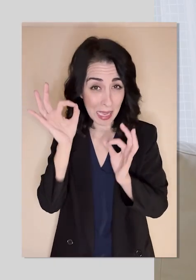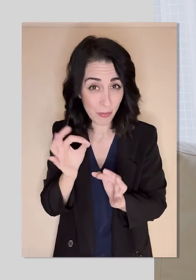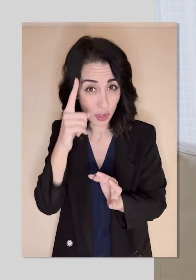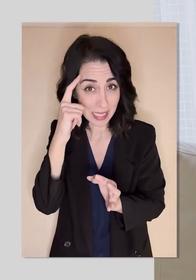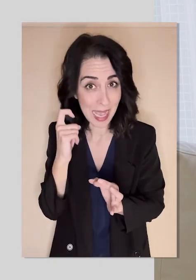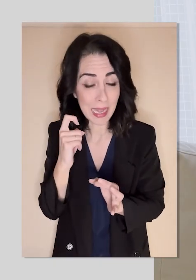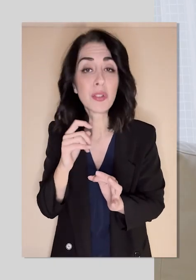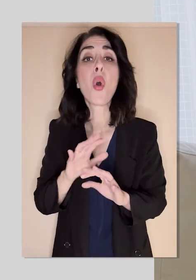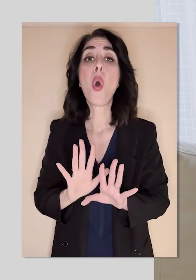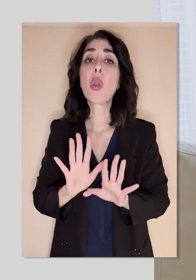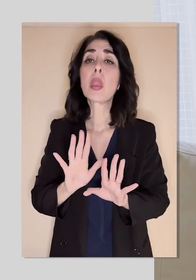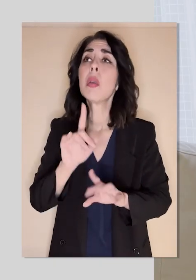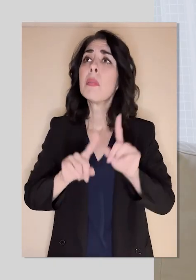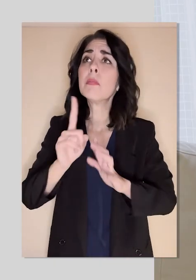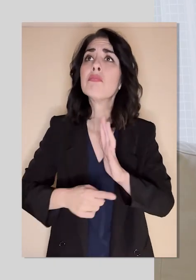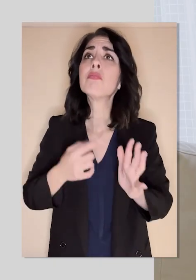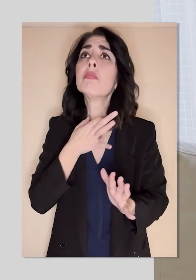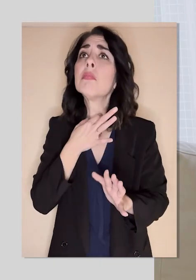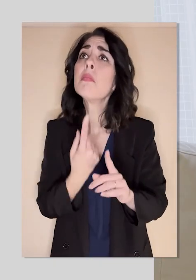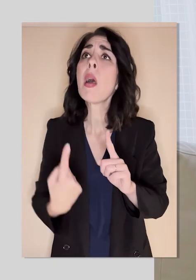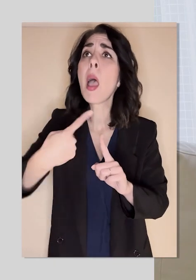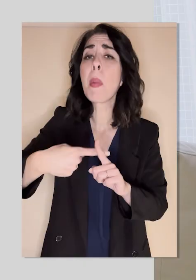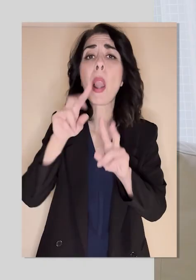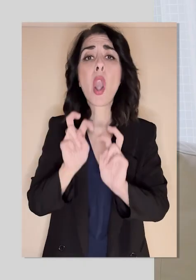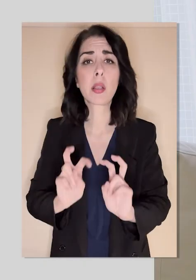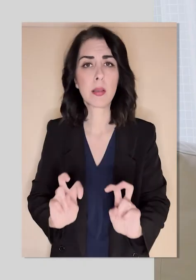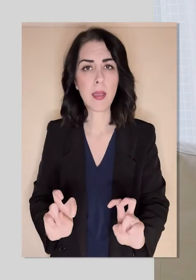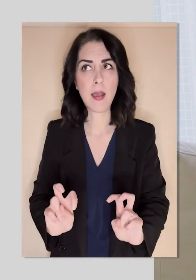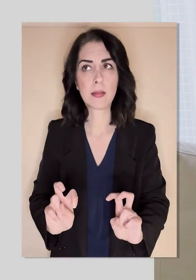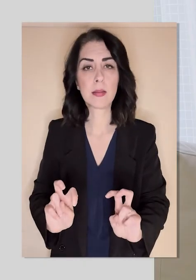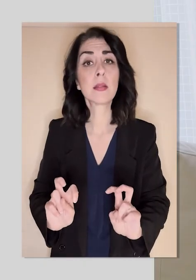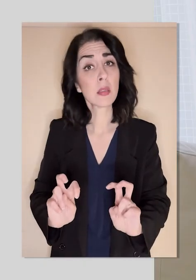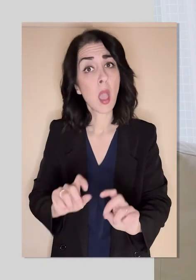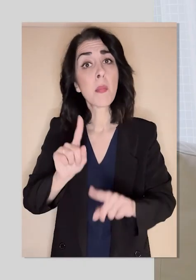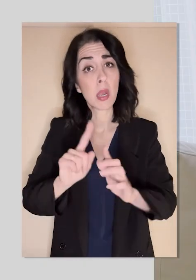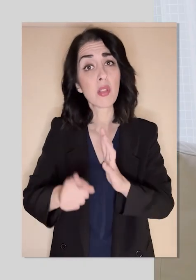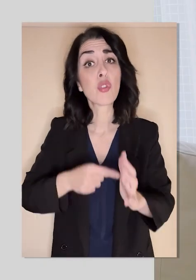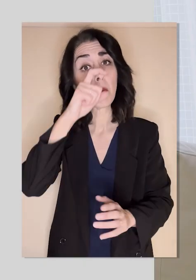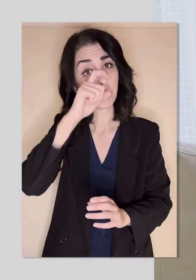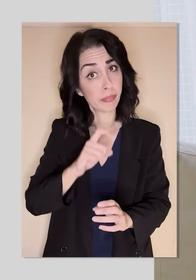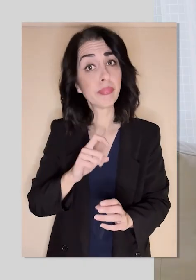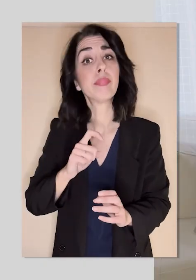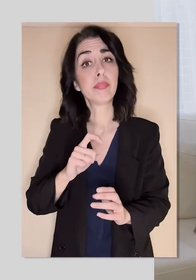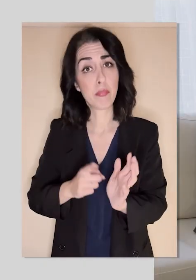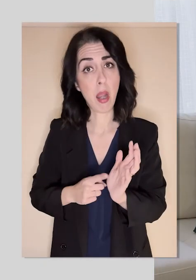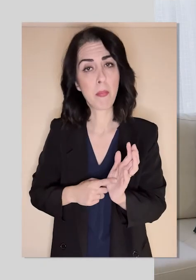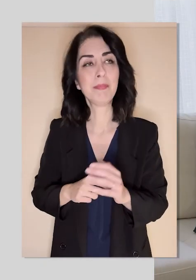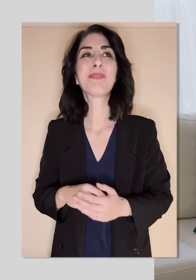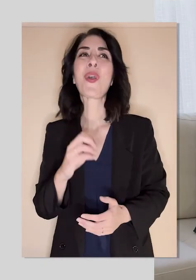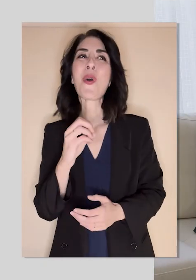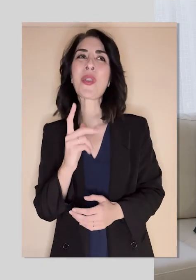and sometimes it would be necessary or suggested to do further tests.